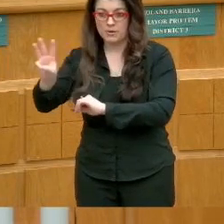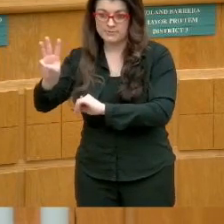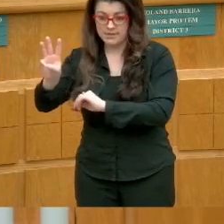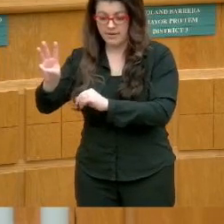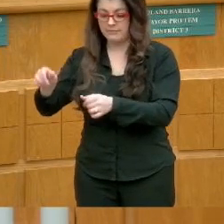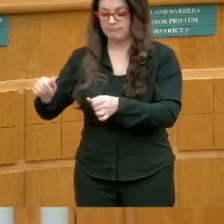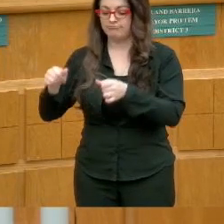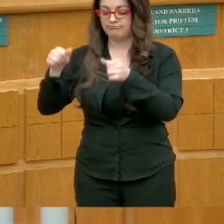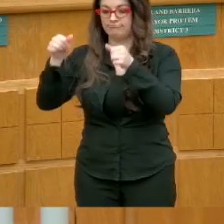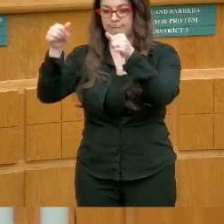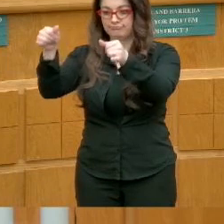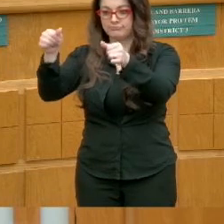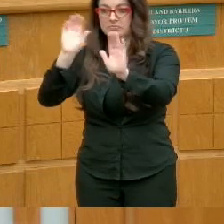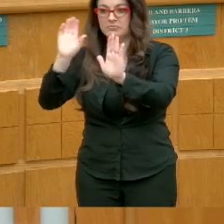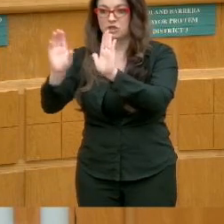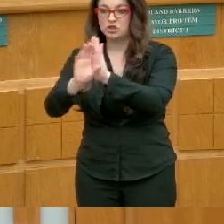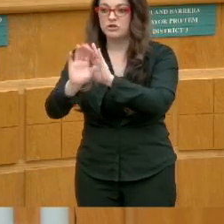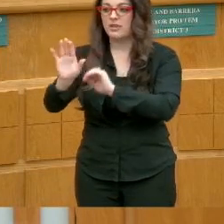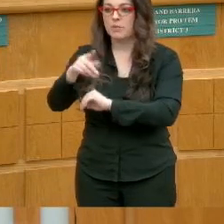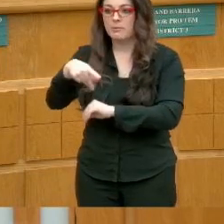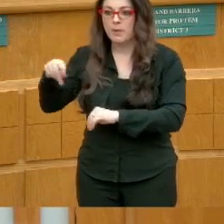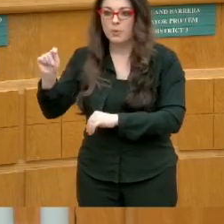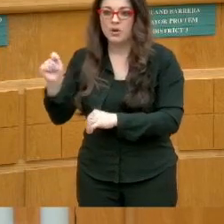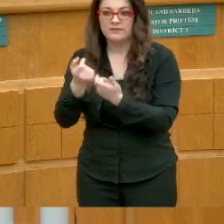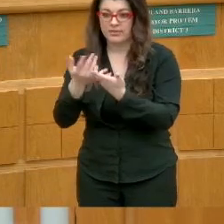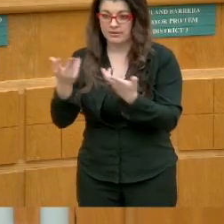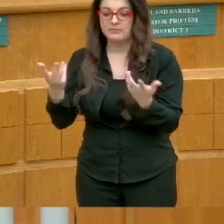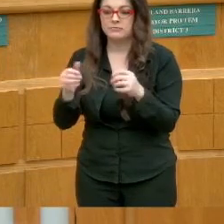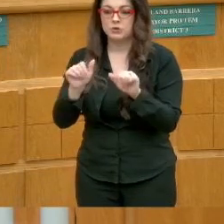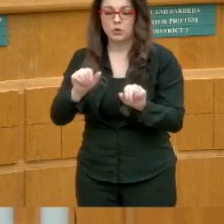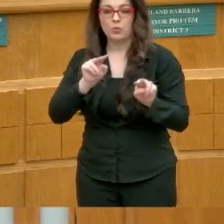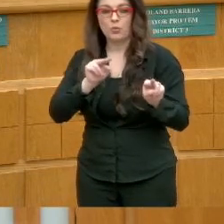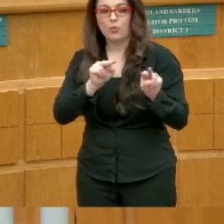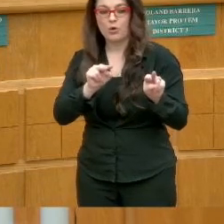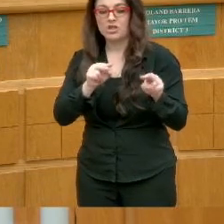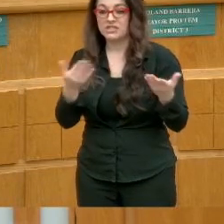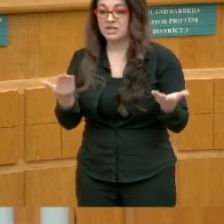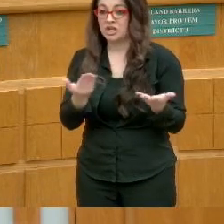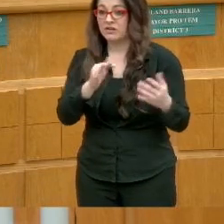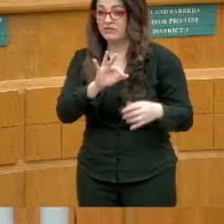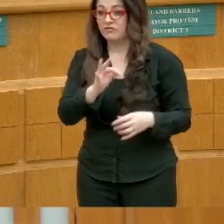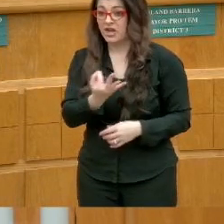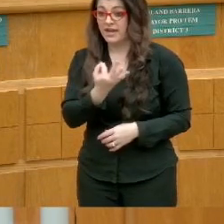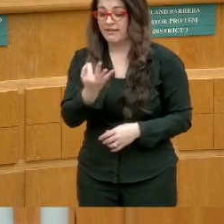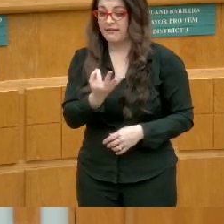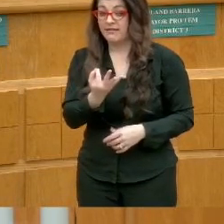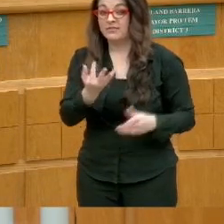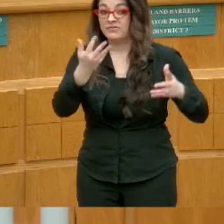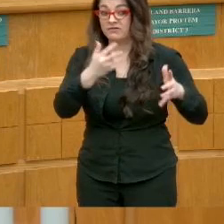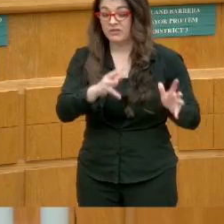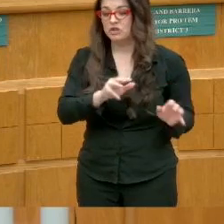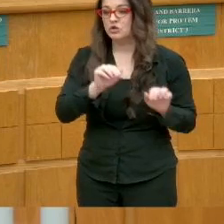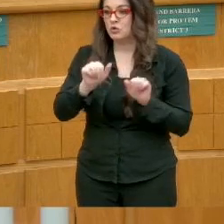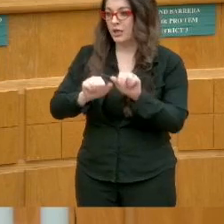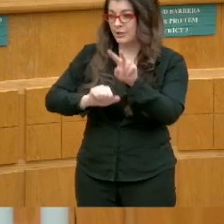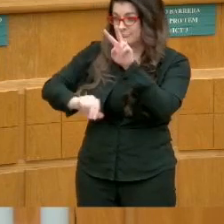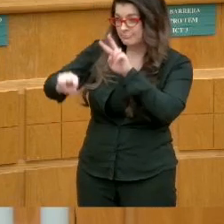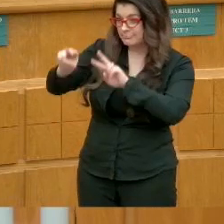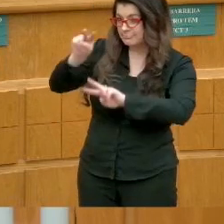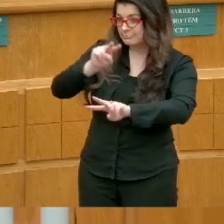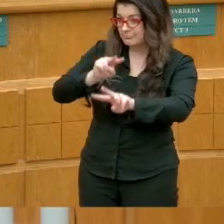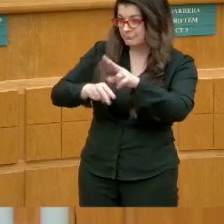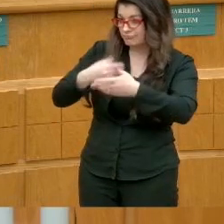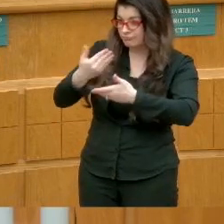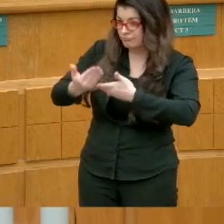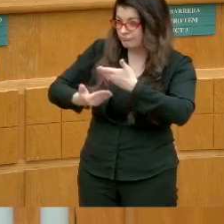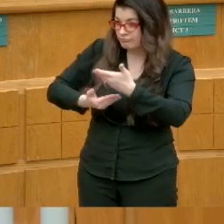or we put their PowerPoint presentation up. So you can watch it here live on Friday, but then you can also digest it a little slower going back to